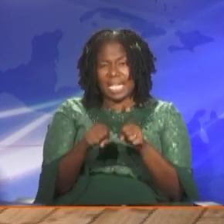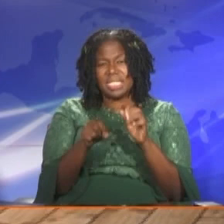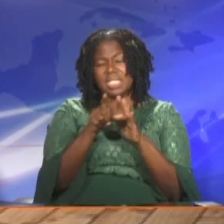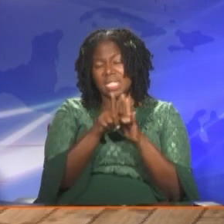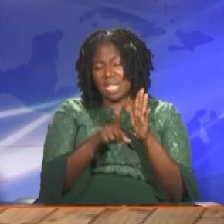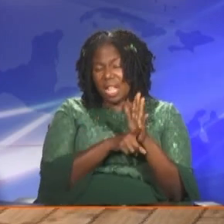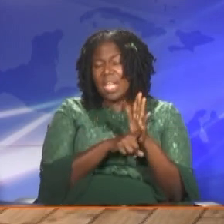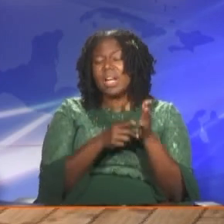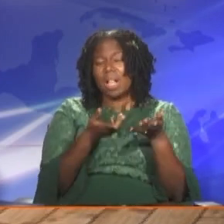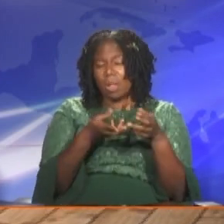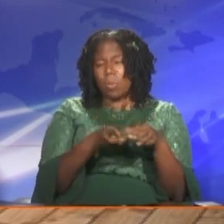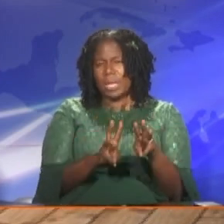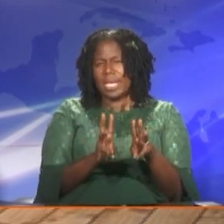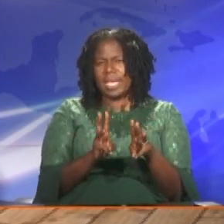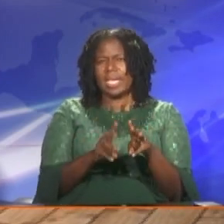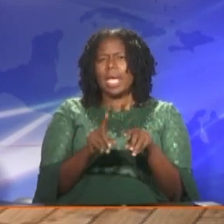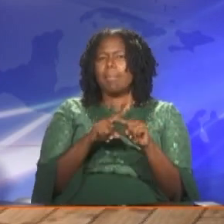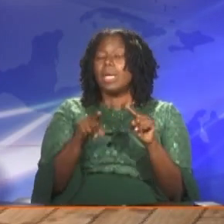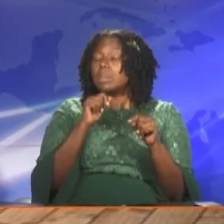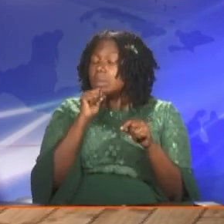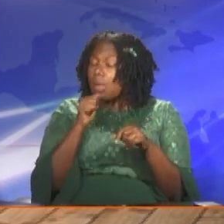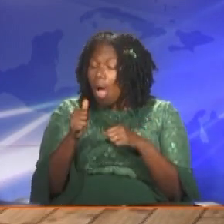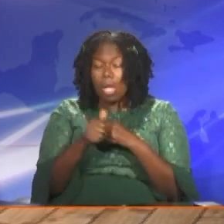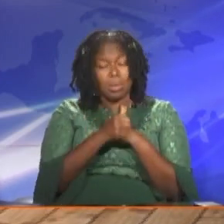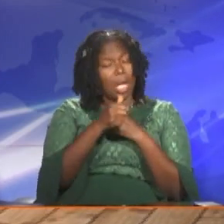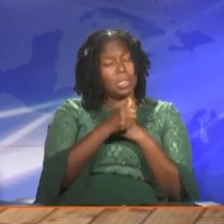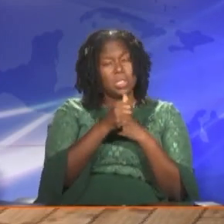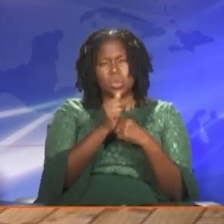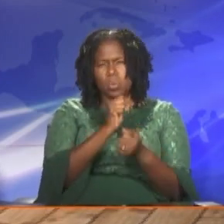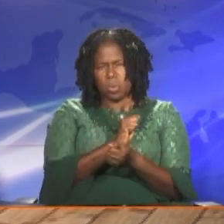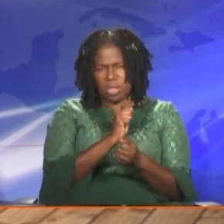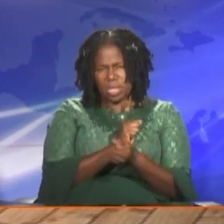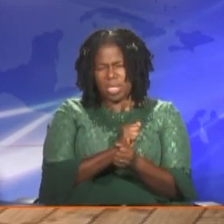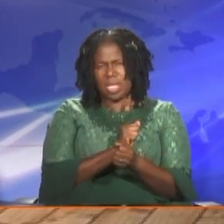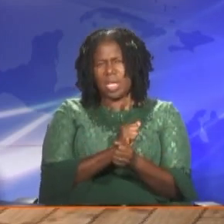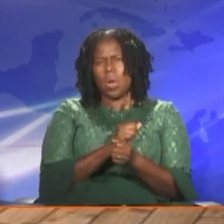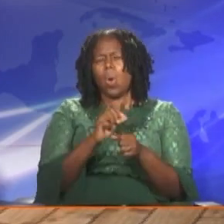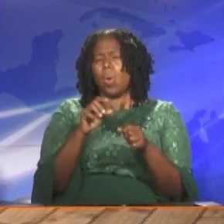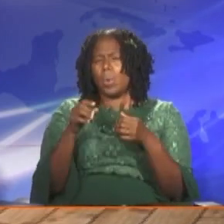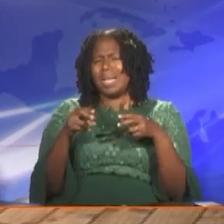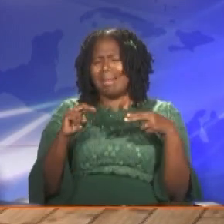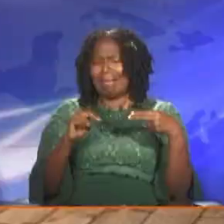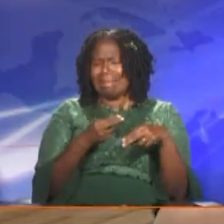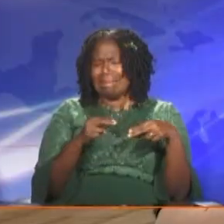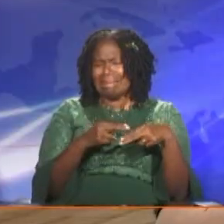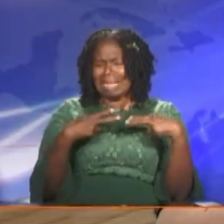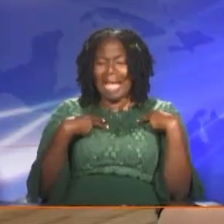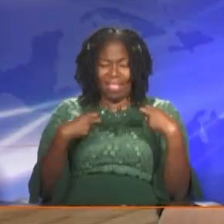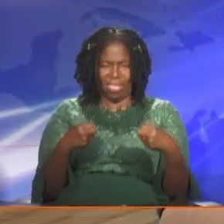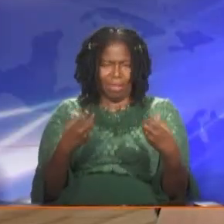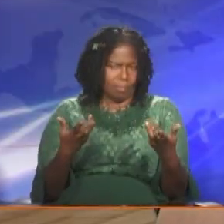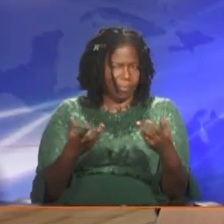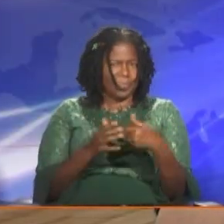16, however, not in hazardous work or work that is dangerous to their health and their upbringing. Is there any other